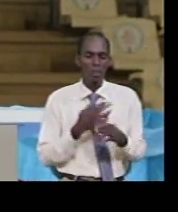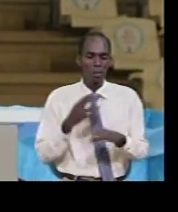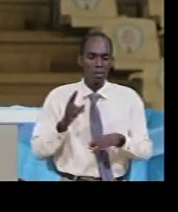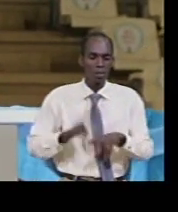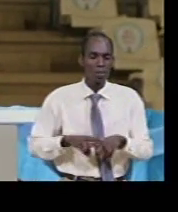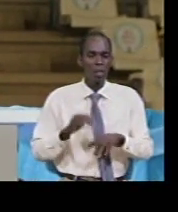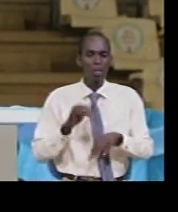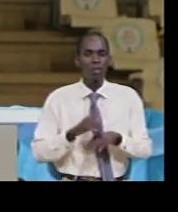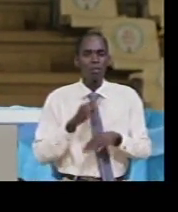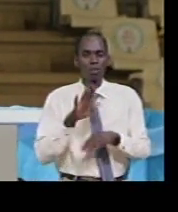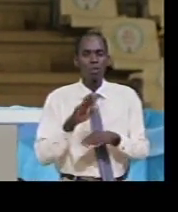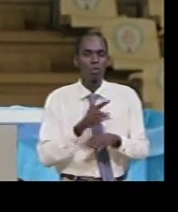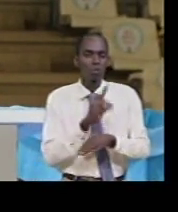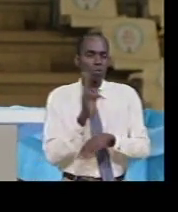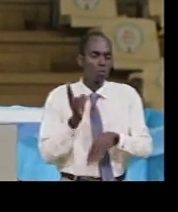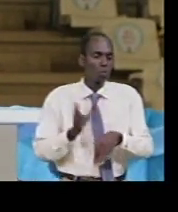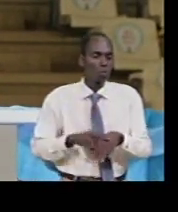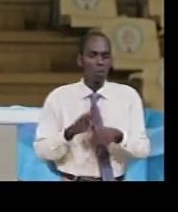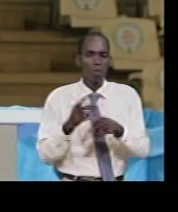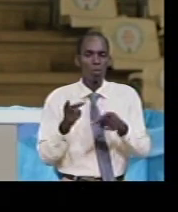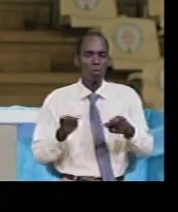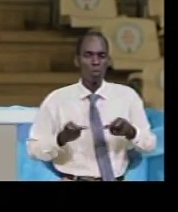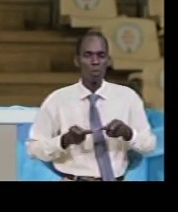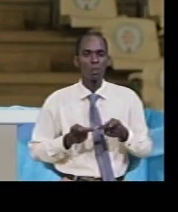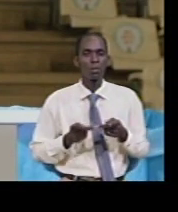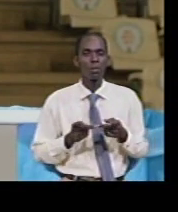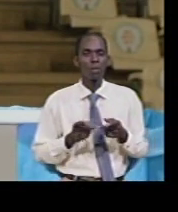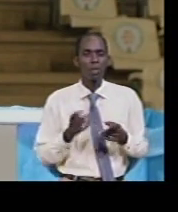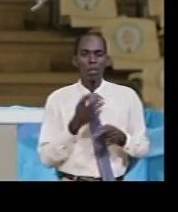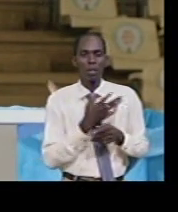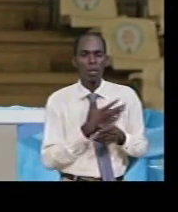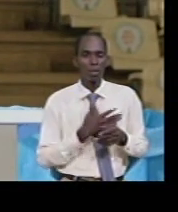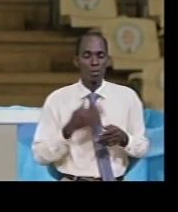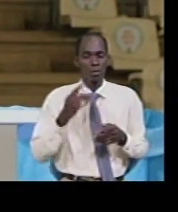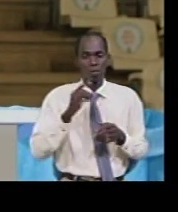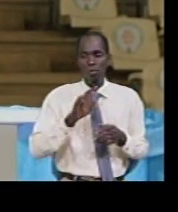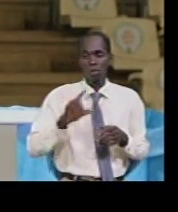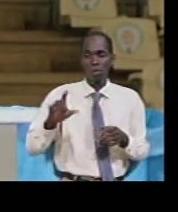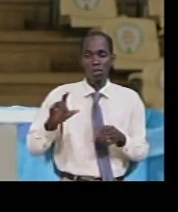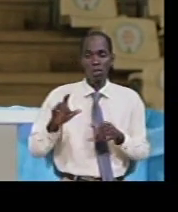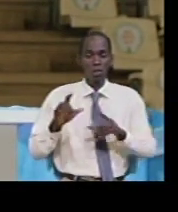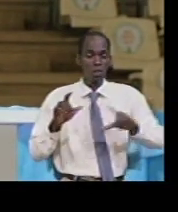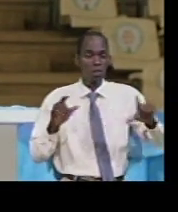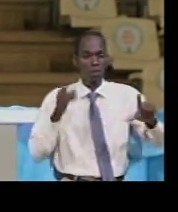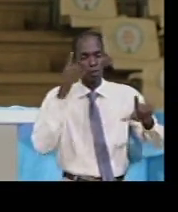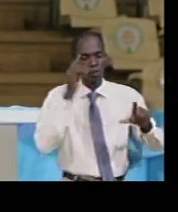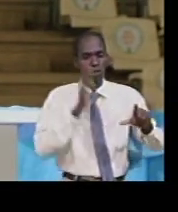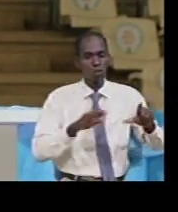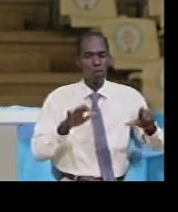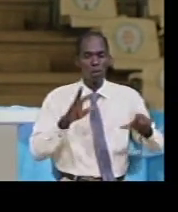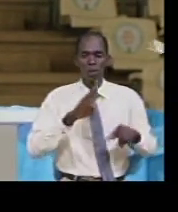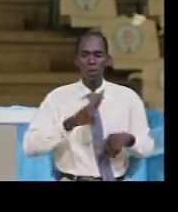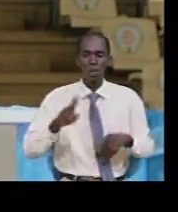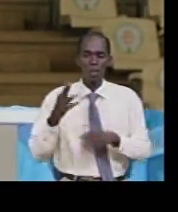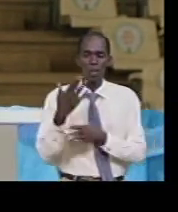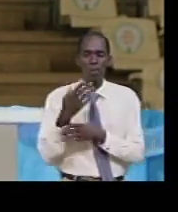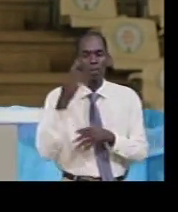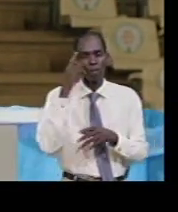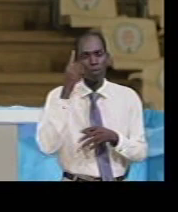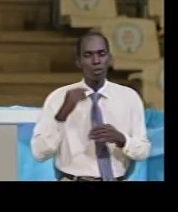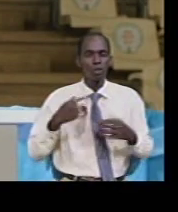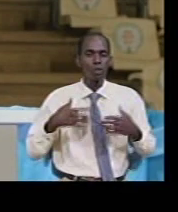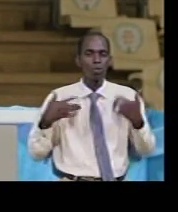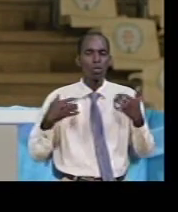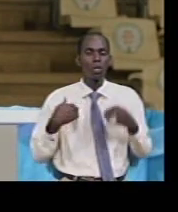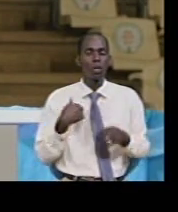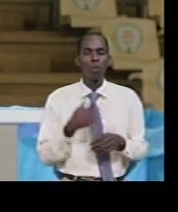And we will have the lunch hour, that is Jesus Friends lunch hour. All